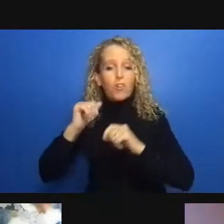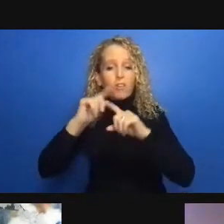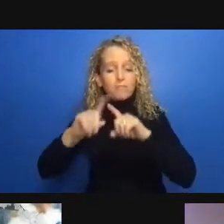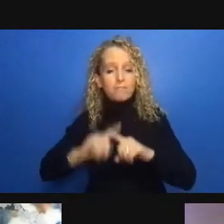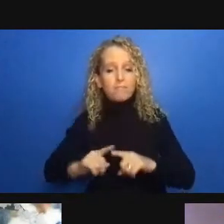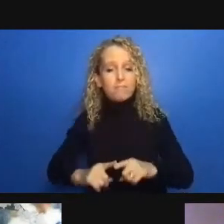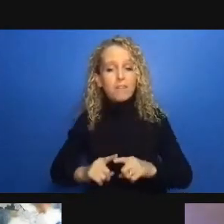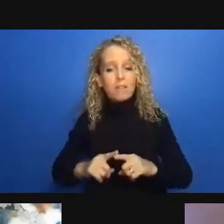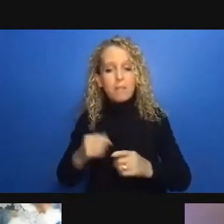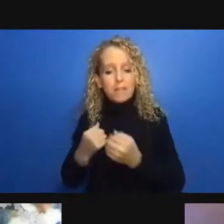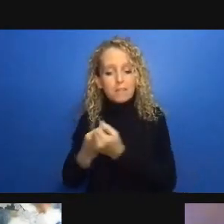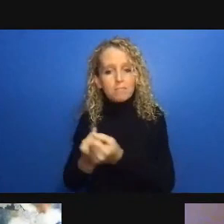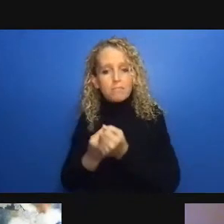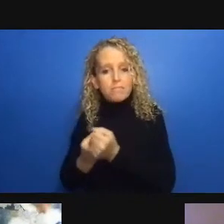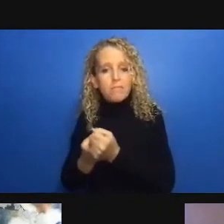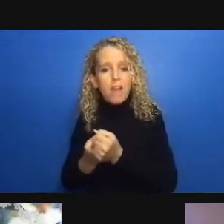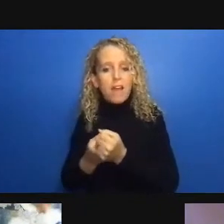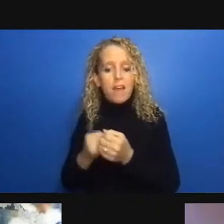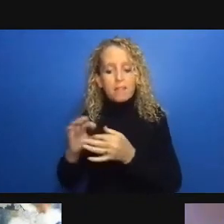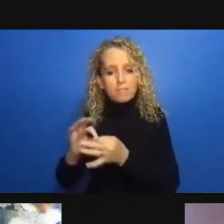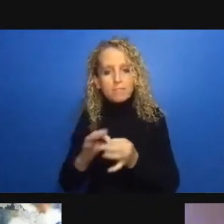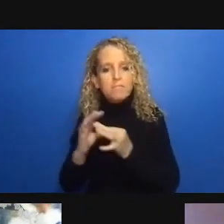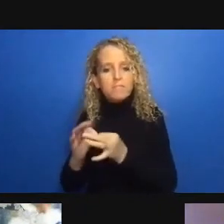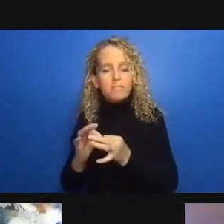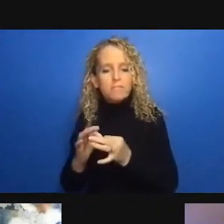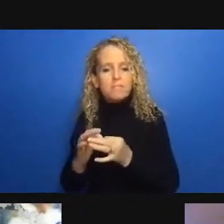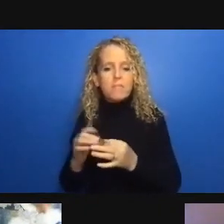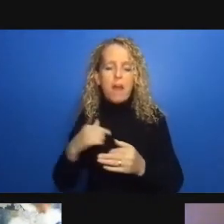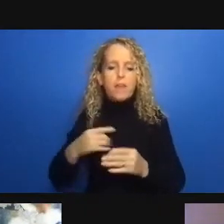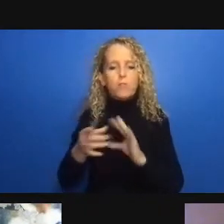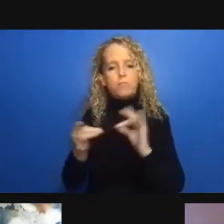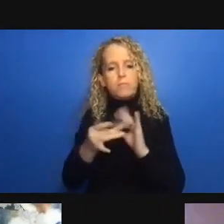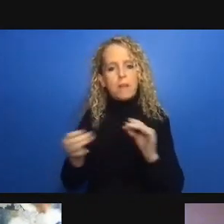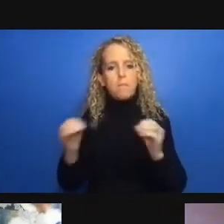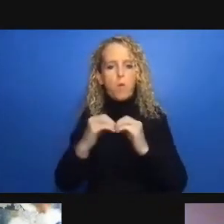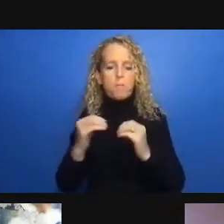infrastructure investments, but I think others could speak to that too.